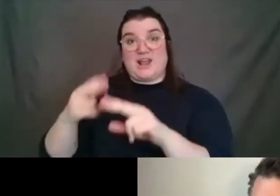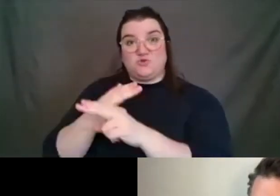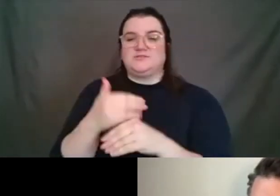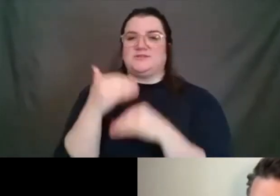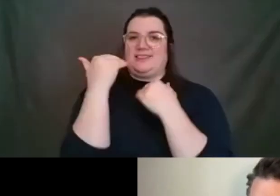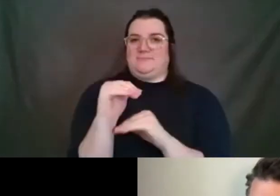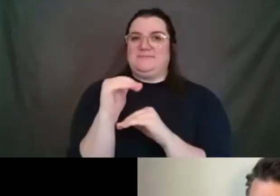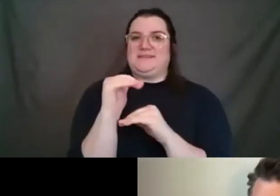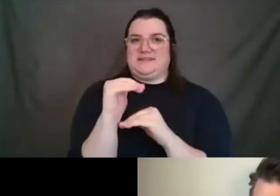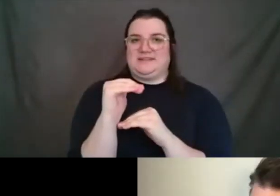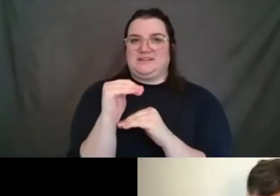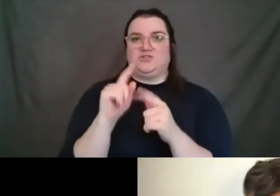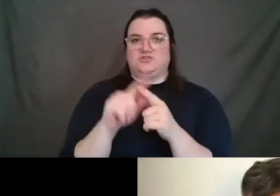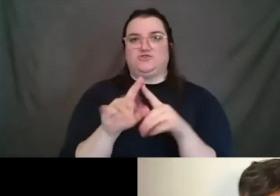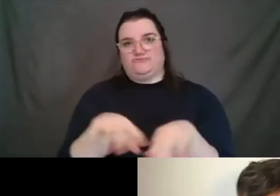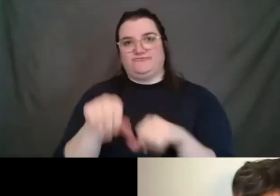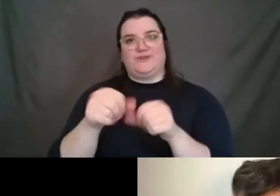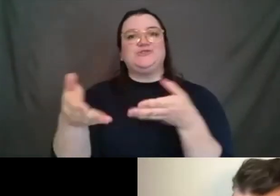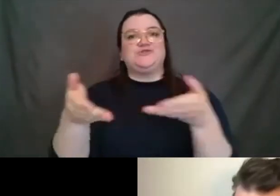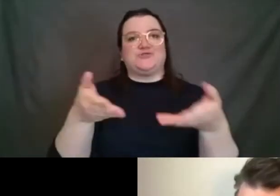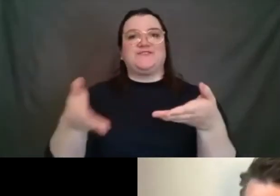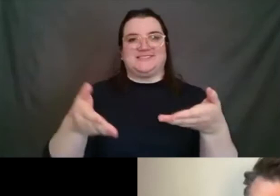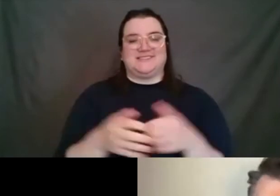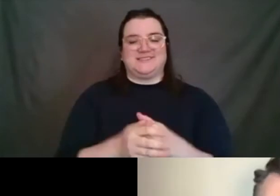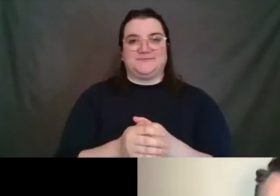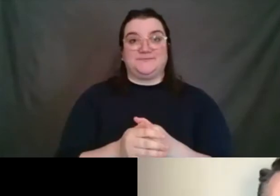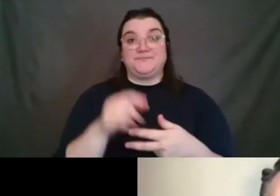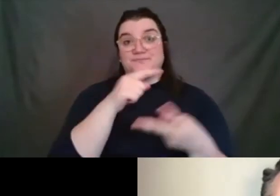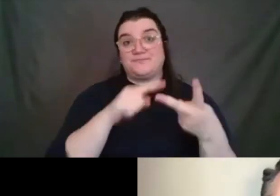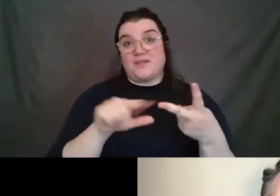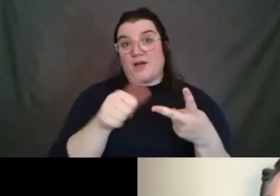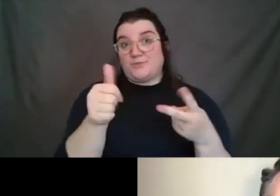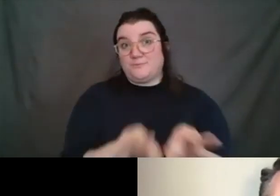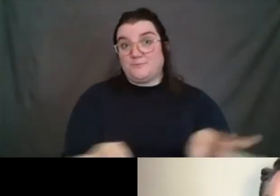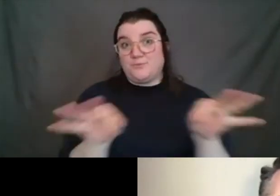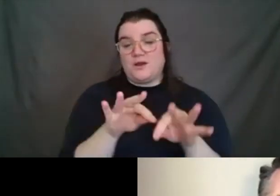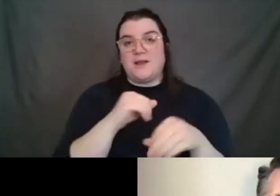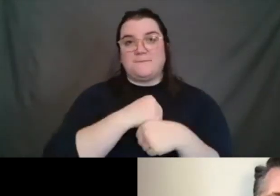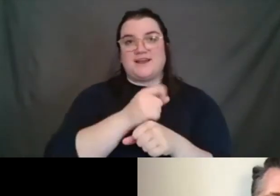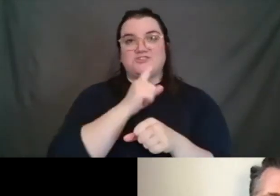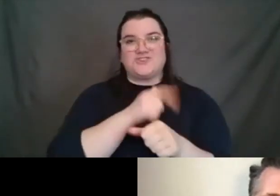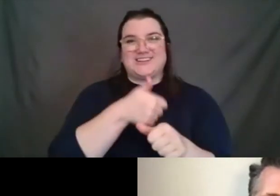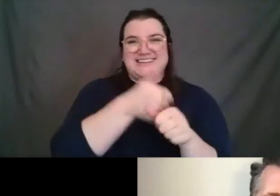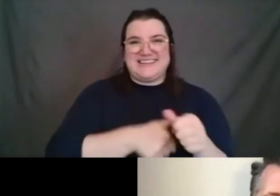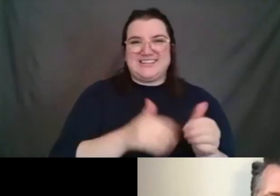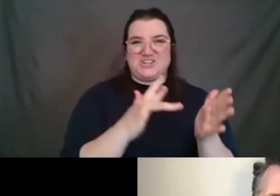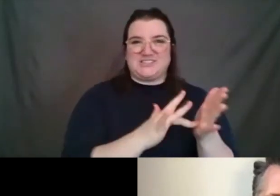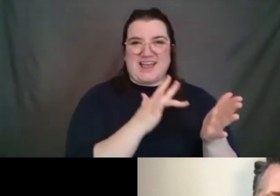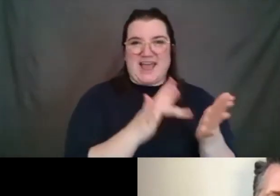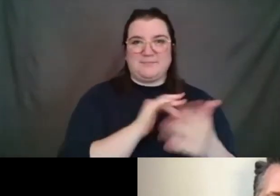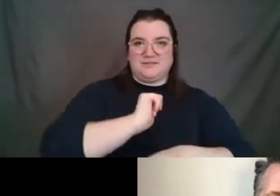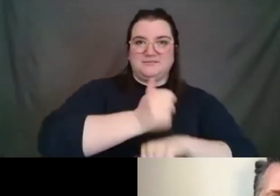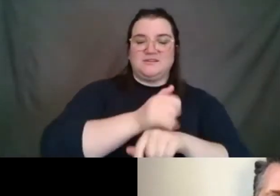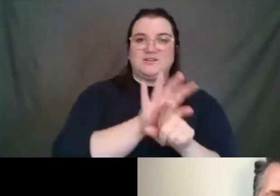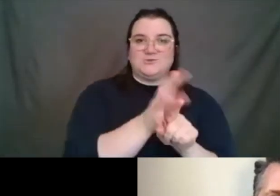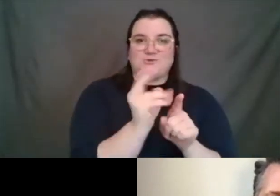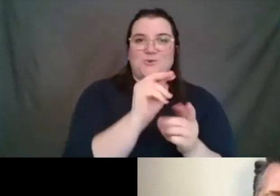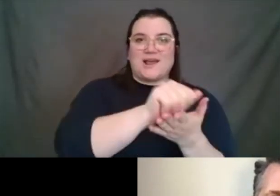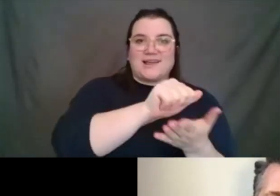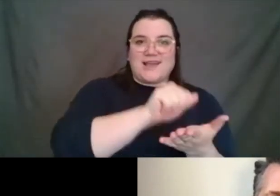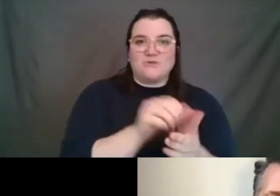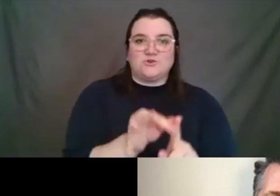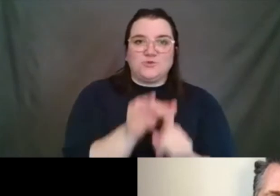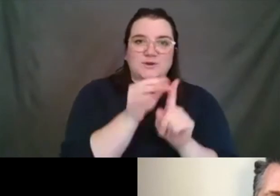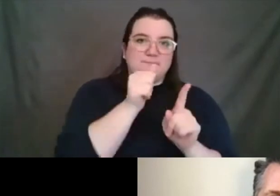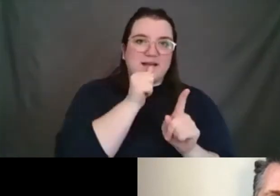complete those services. I think the other piece is that you really want to make sure you're setting up each tablet with its own account and unique password. If you set up the same account